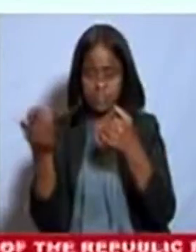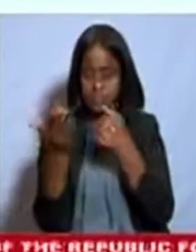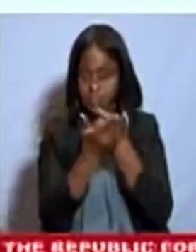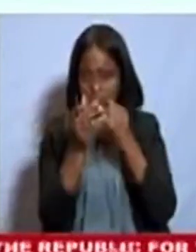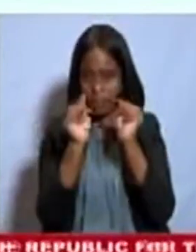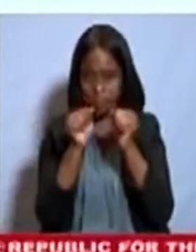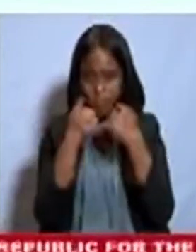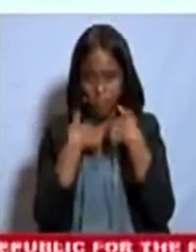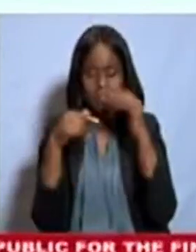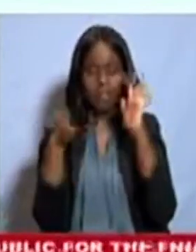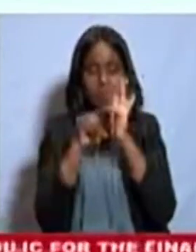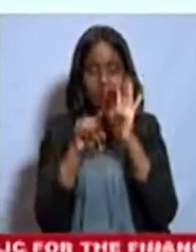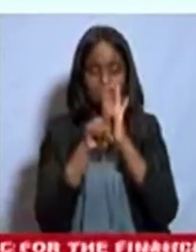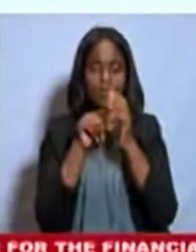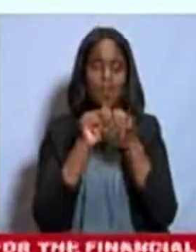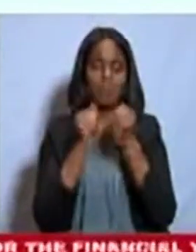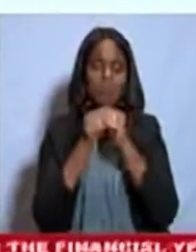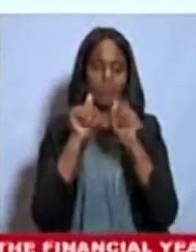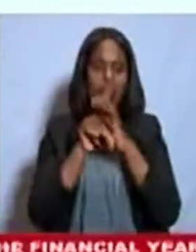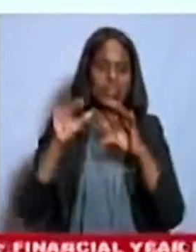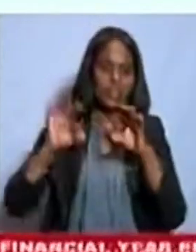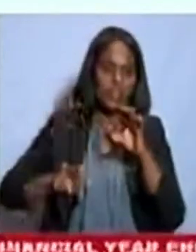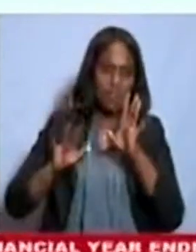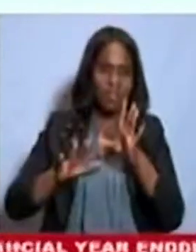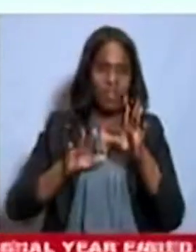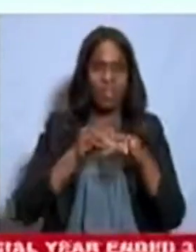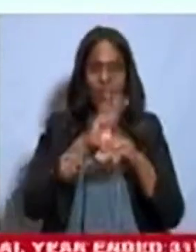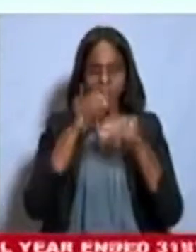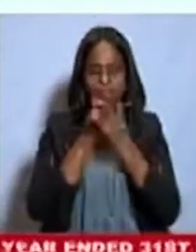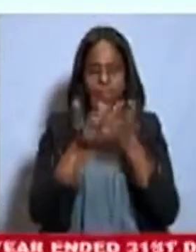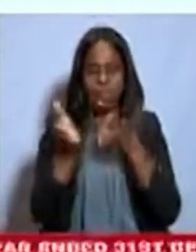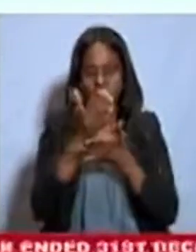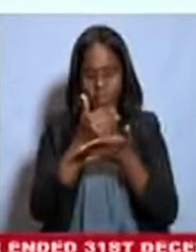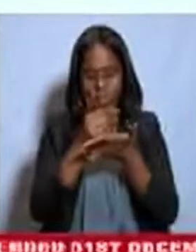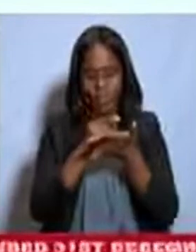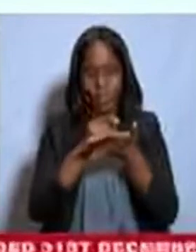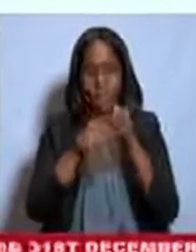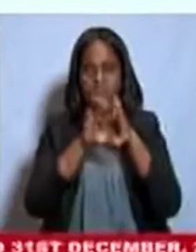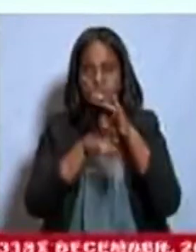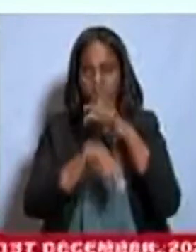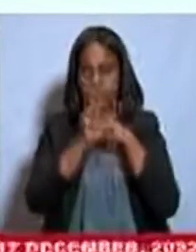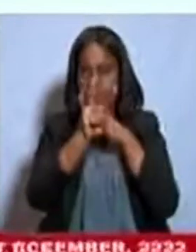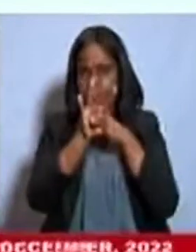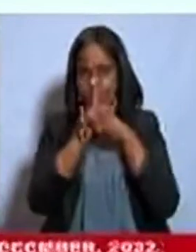have had a negative impact on the beneficiaries' yield. See Table 4 below.